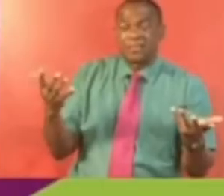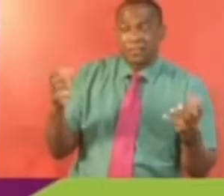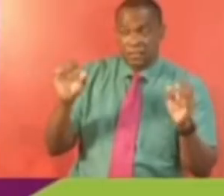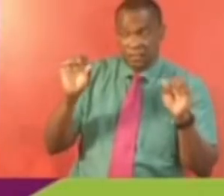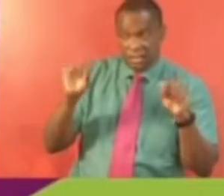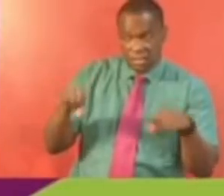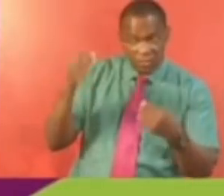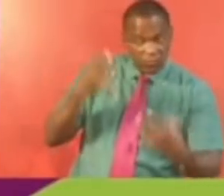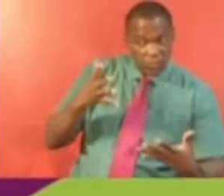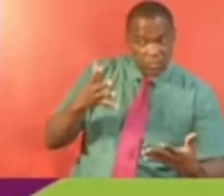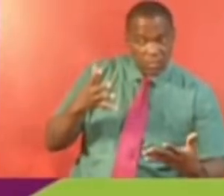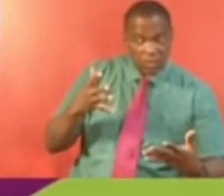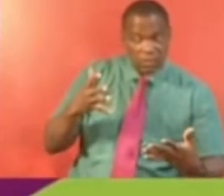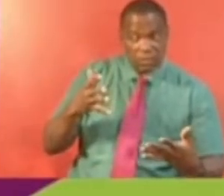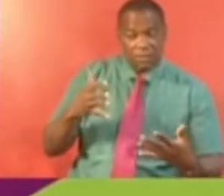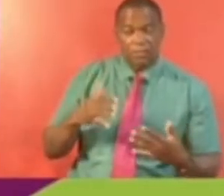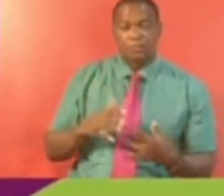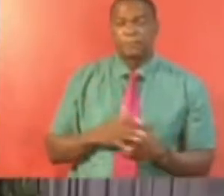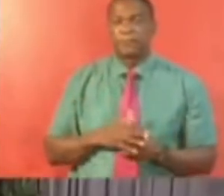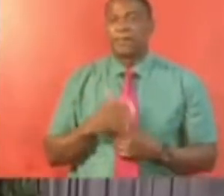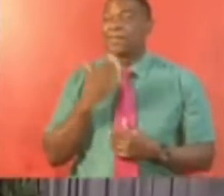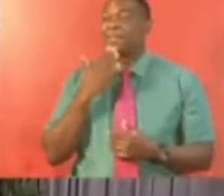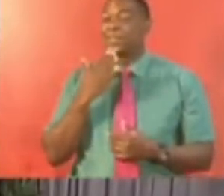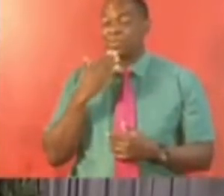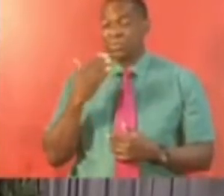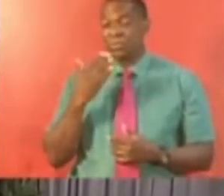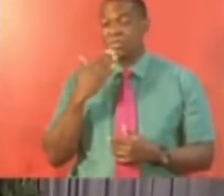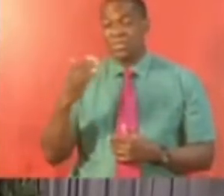Yeah, thank you very much for that question.